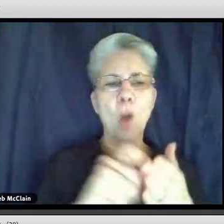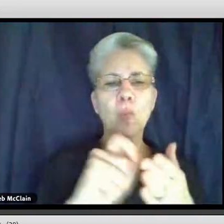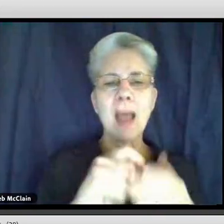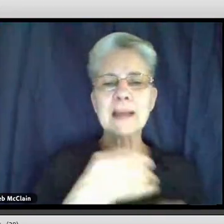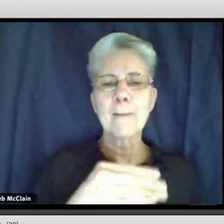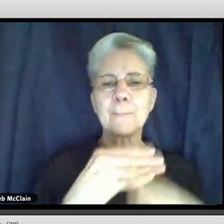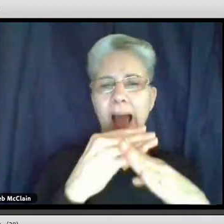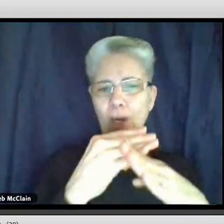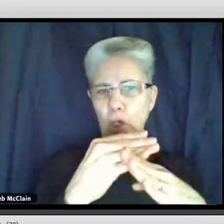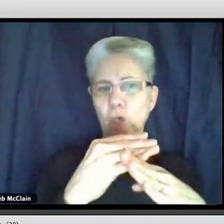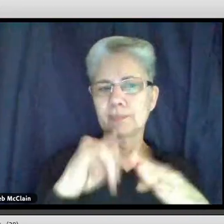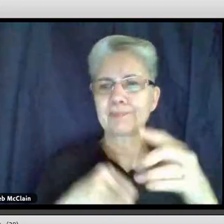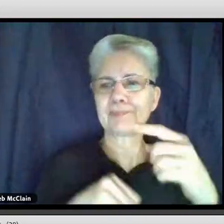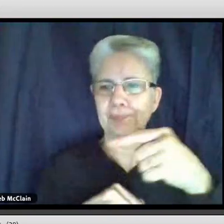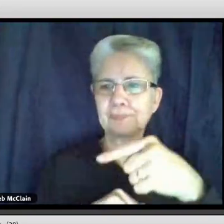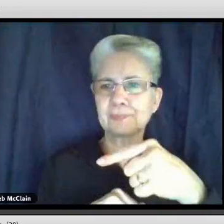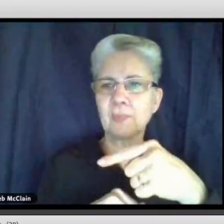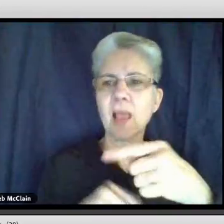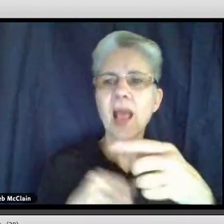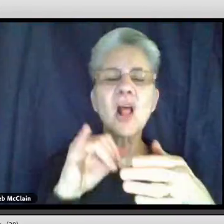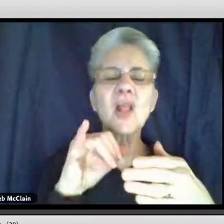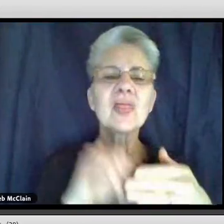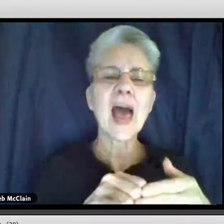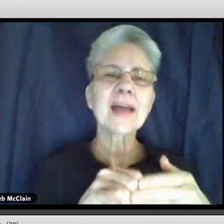which just is a,